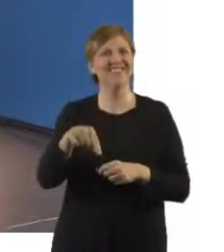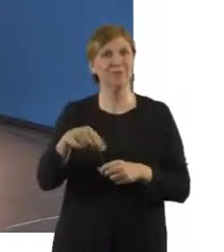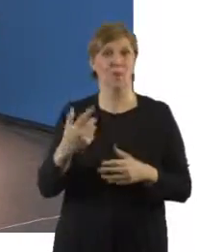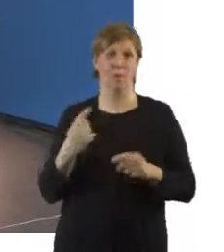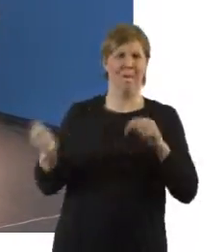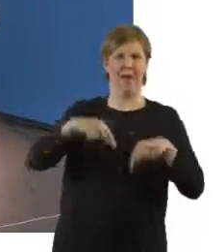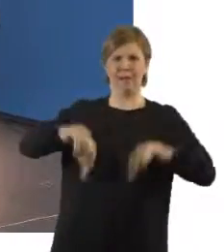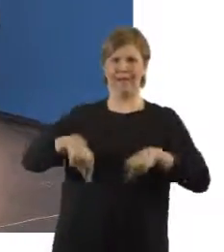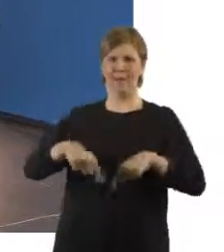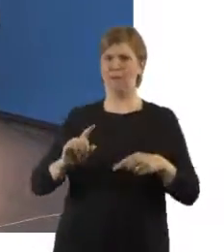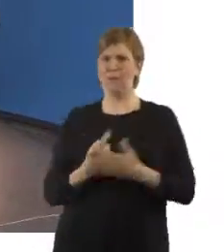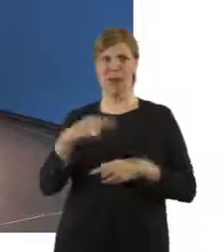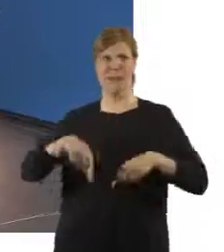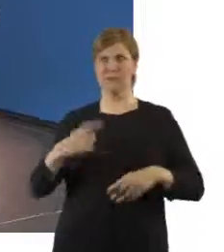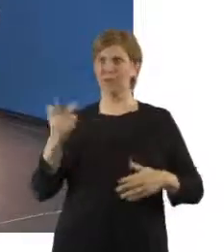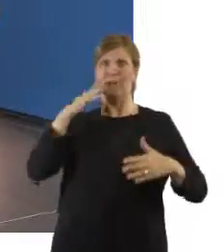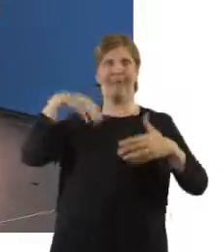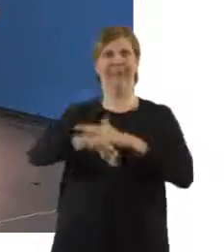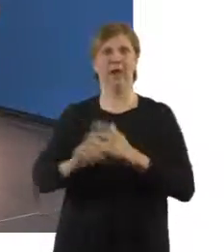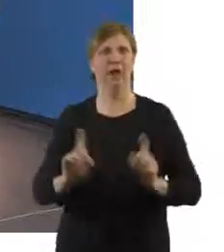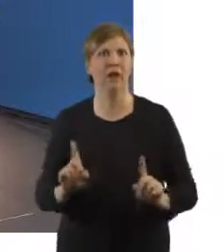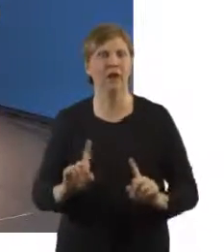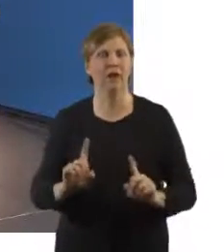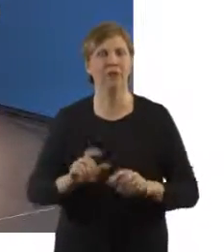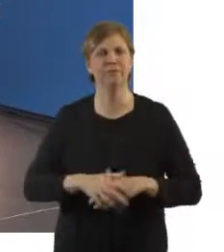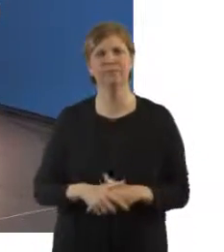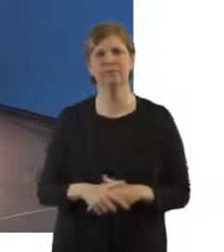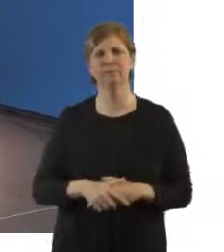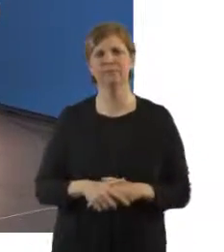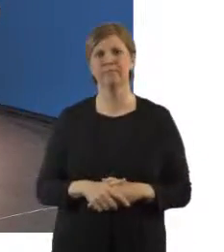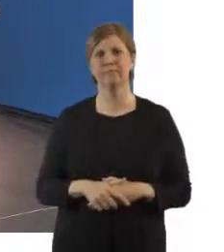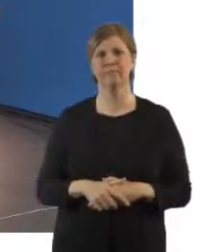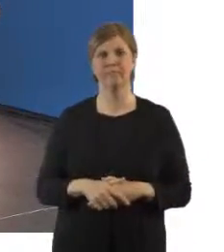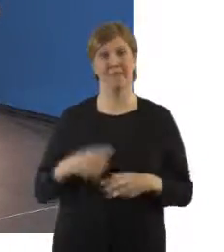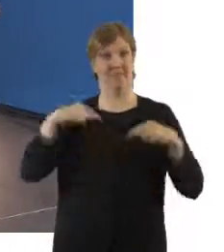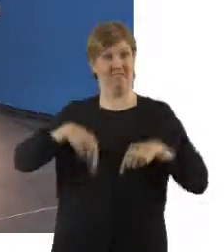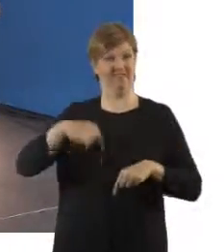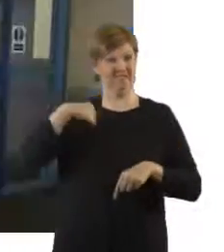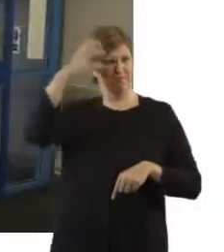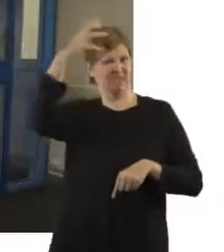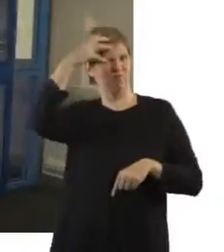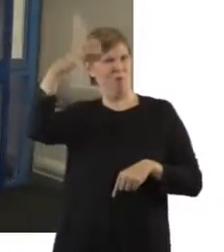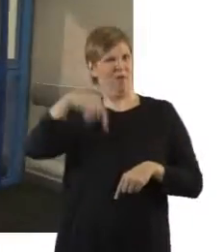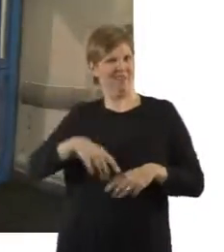So here I am at the Princess Royal Maternity, and the midwife has said it's time to come in.